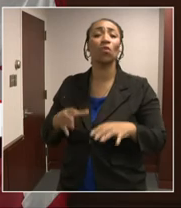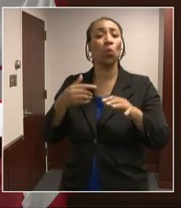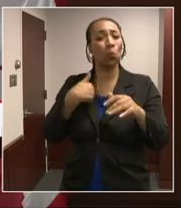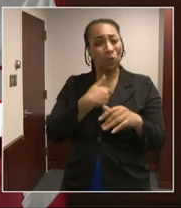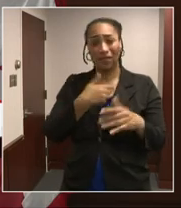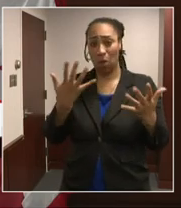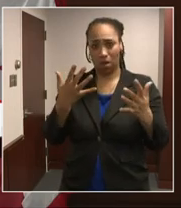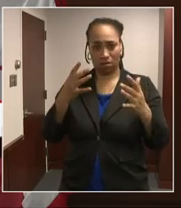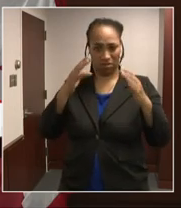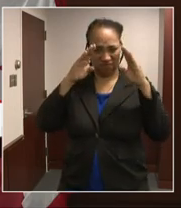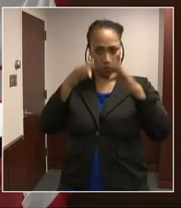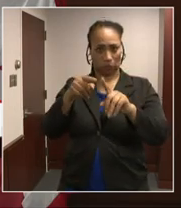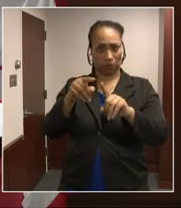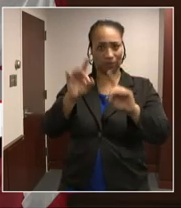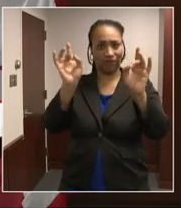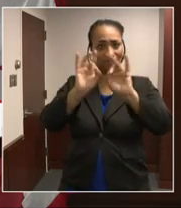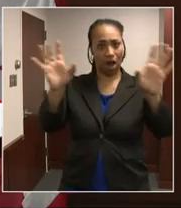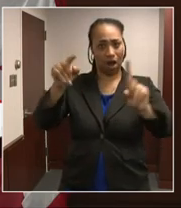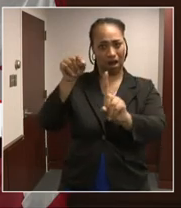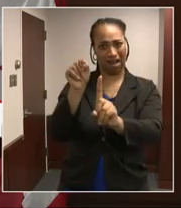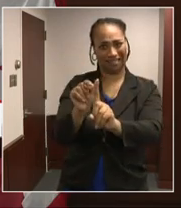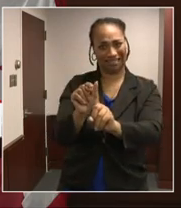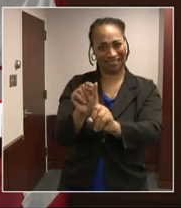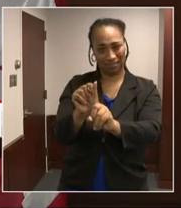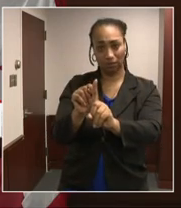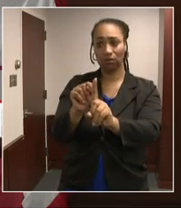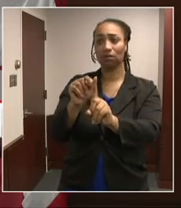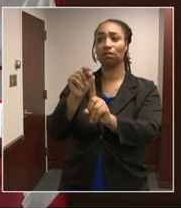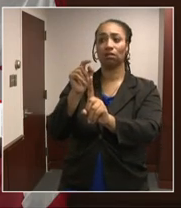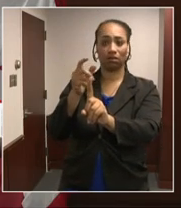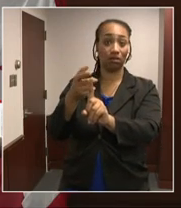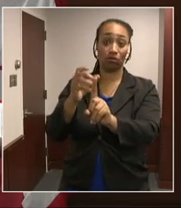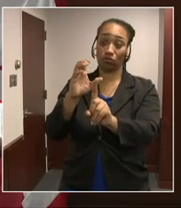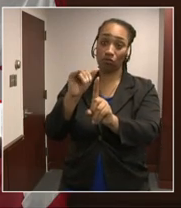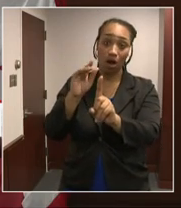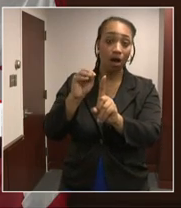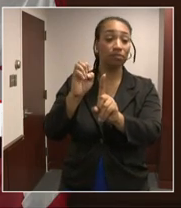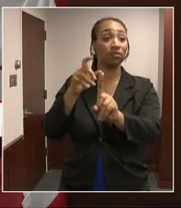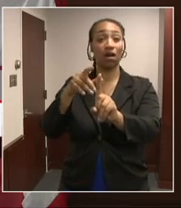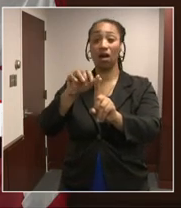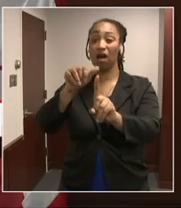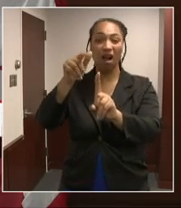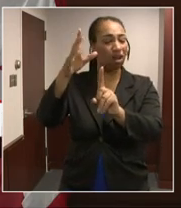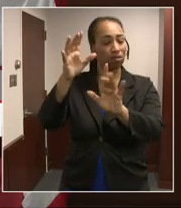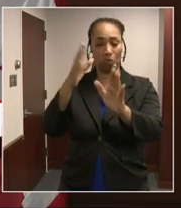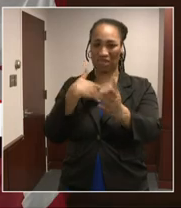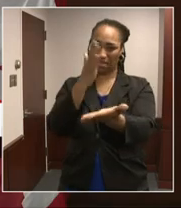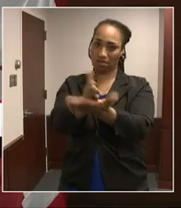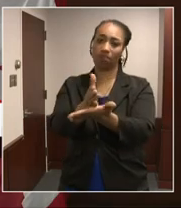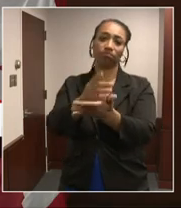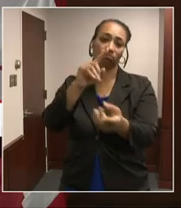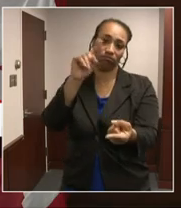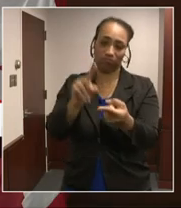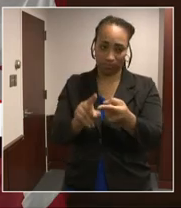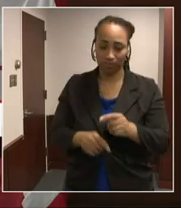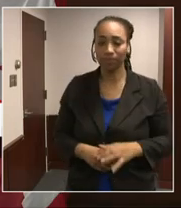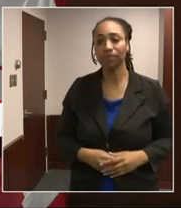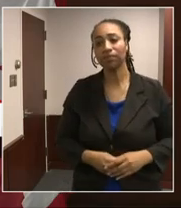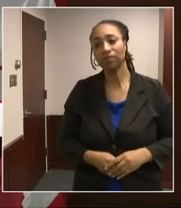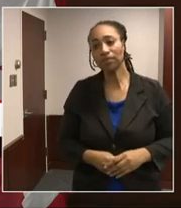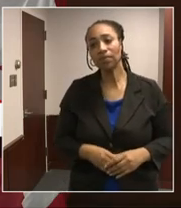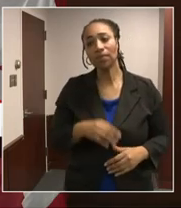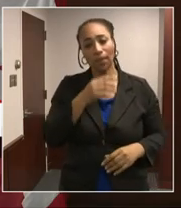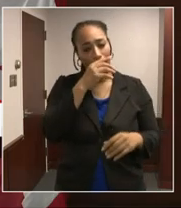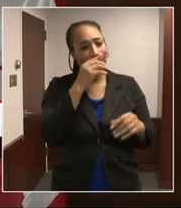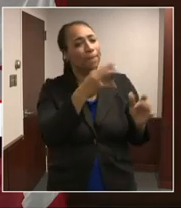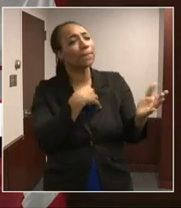offenders accountable in the District of Columbia. Mayor Bowser, Nick Ian, LAWTOP News. You mentioned the difficulty of the legislative